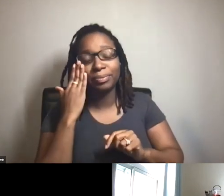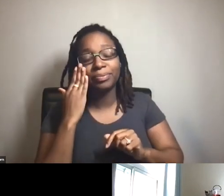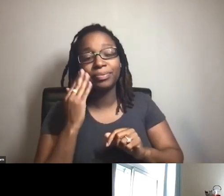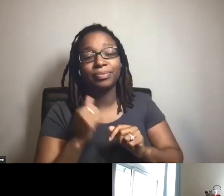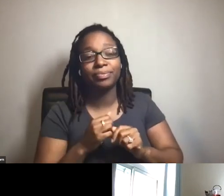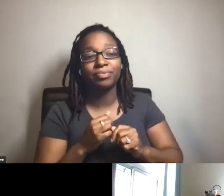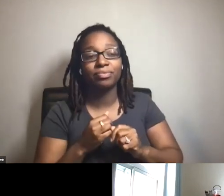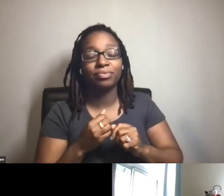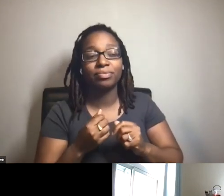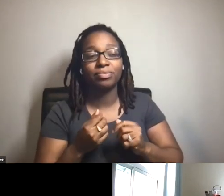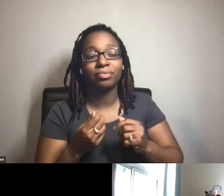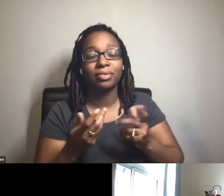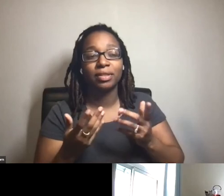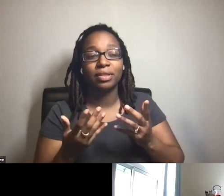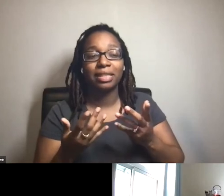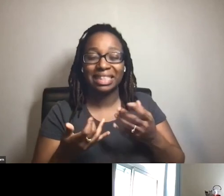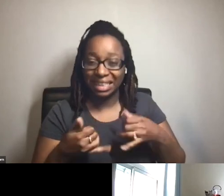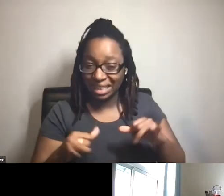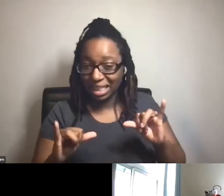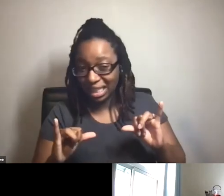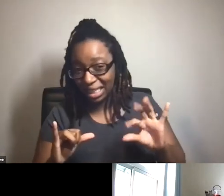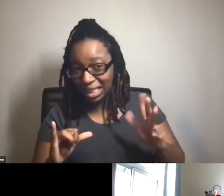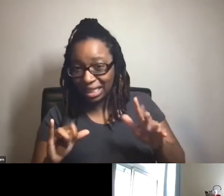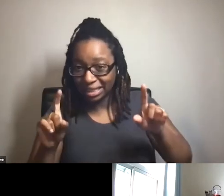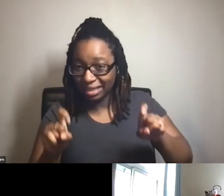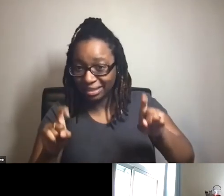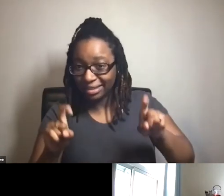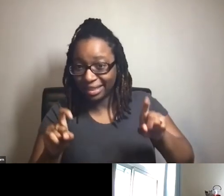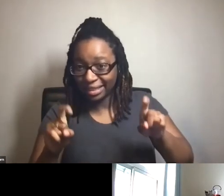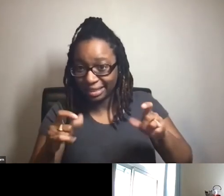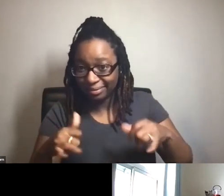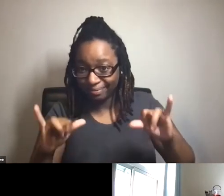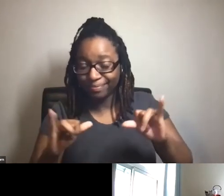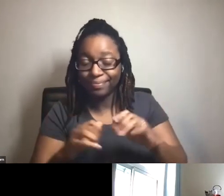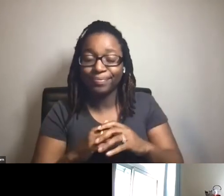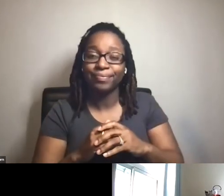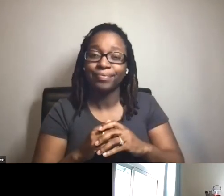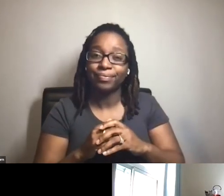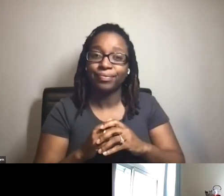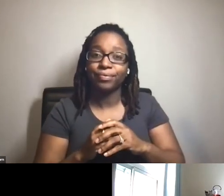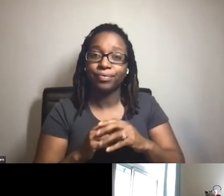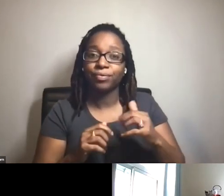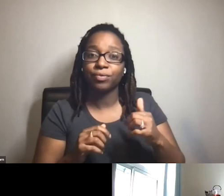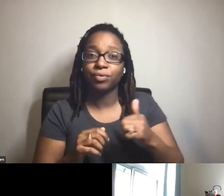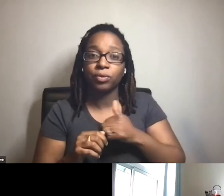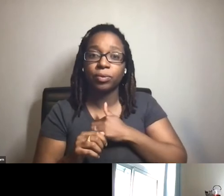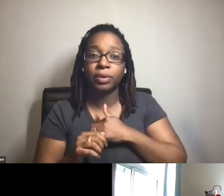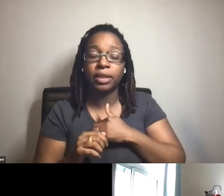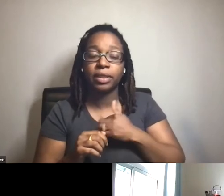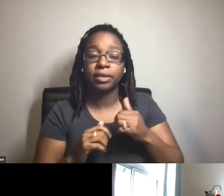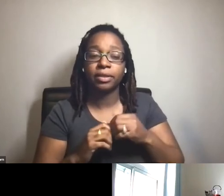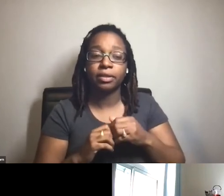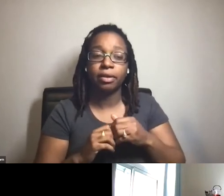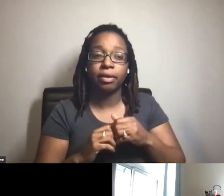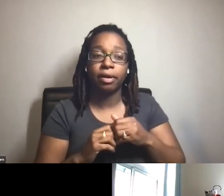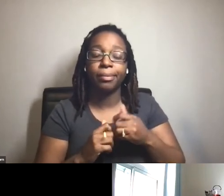are still in a somewhat testing phase. We have iterated on them through